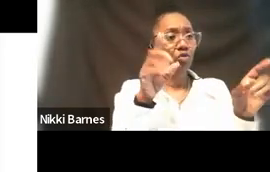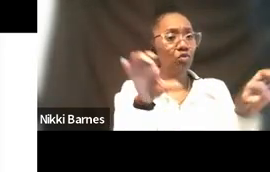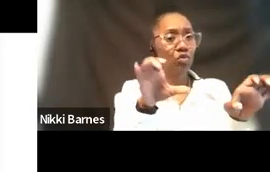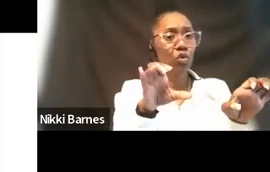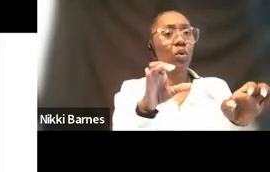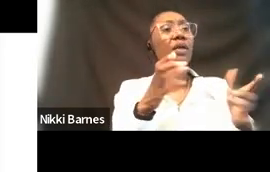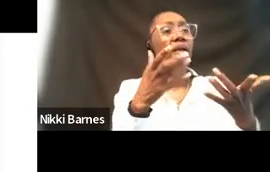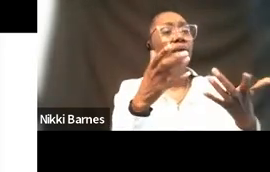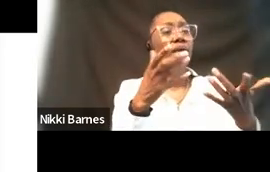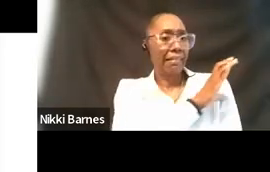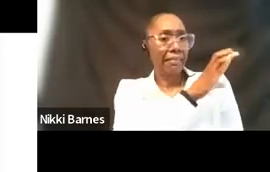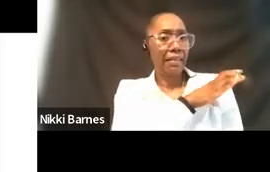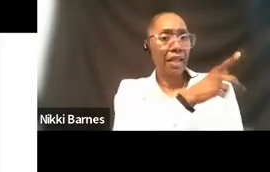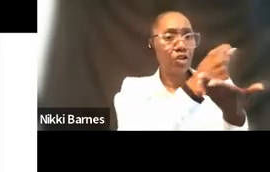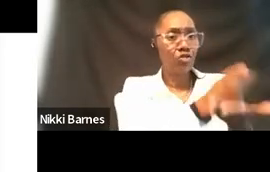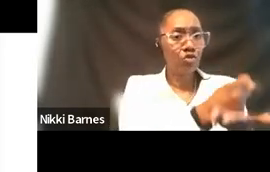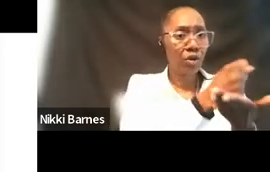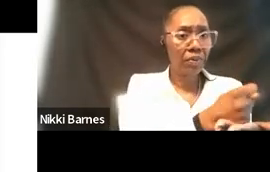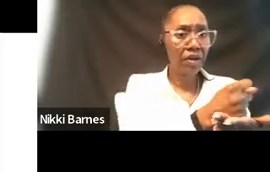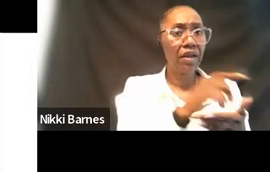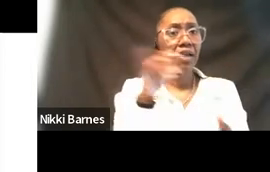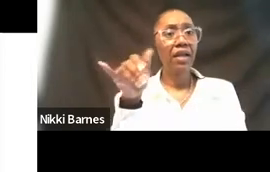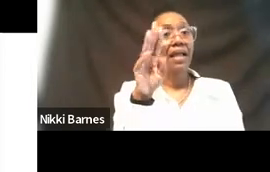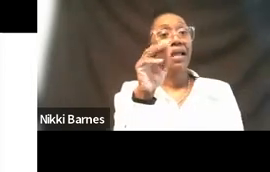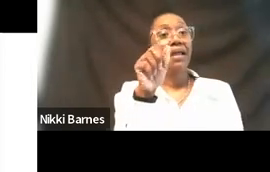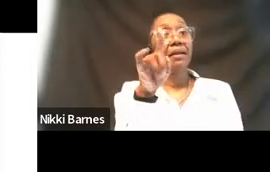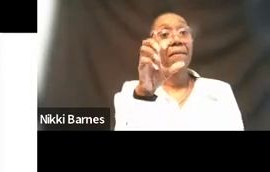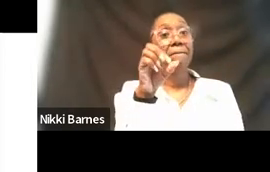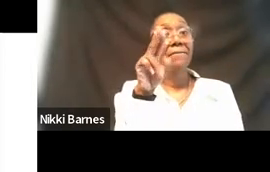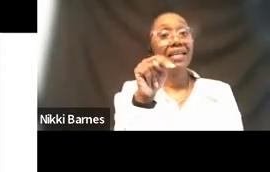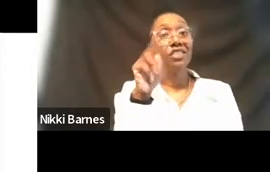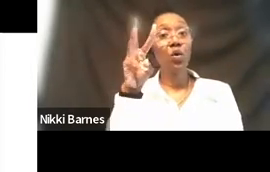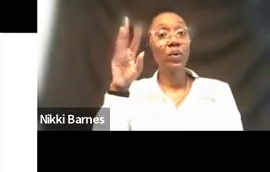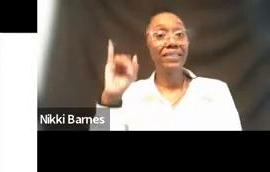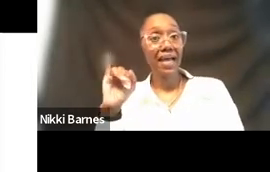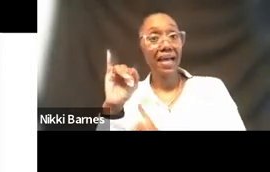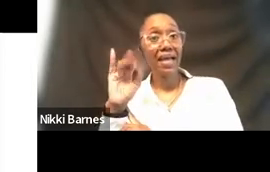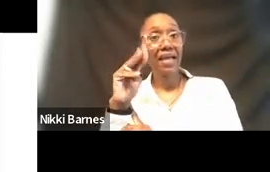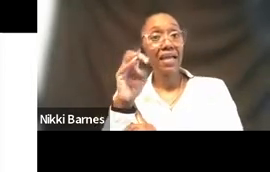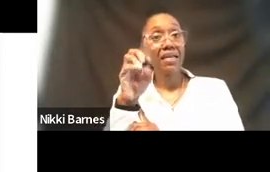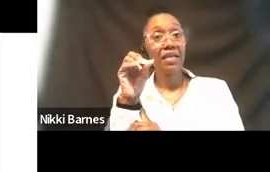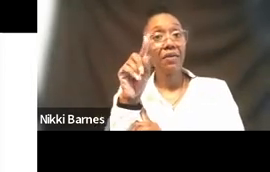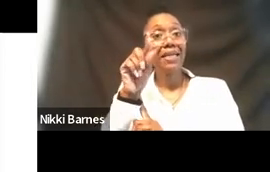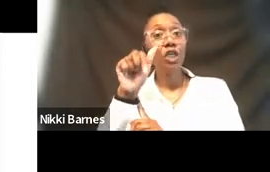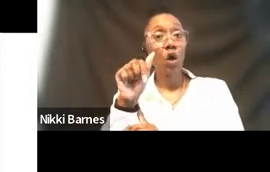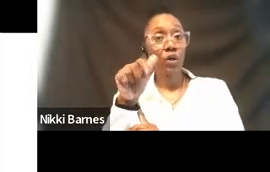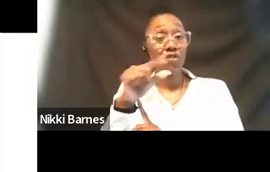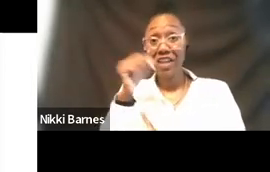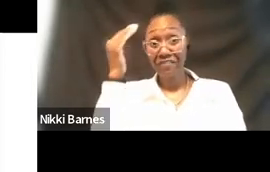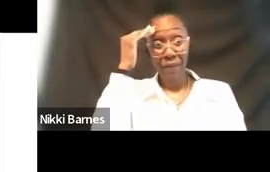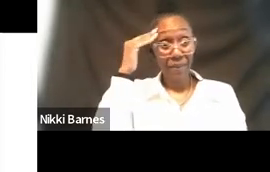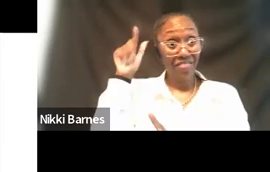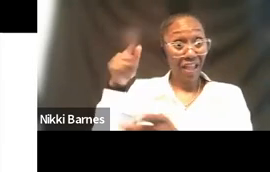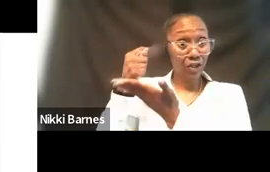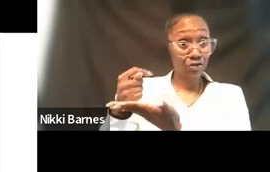treatment at Mendota Juvenile Treatment Center in Madison, Wisconsin. For those of you that are unfamiliar with that area, that treatment center